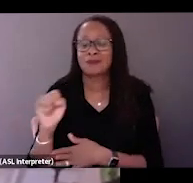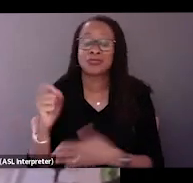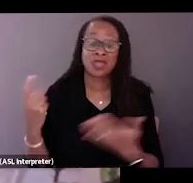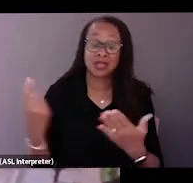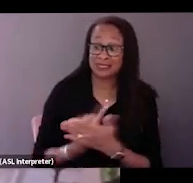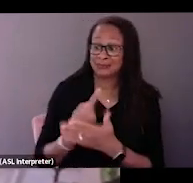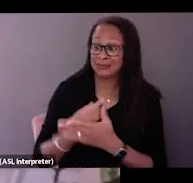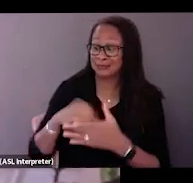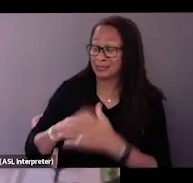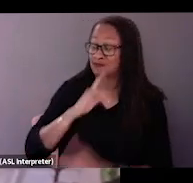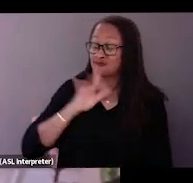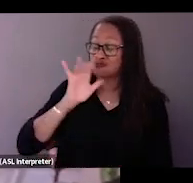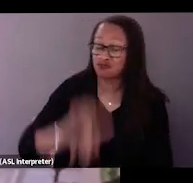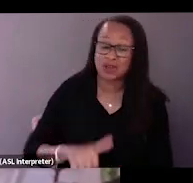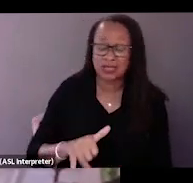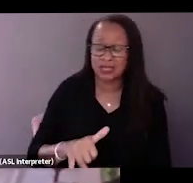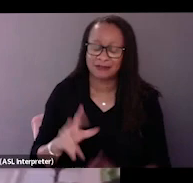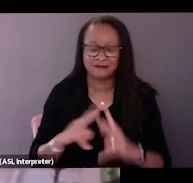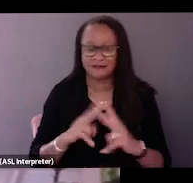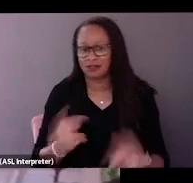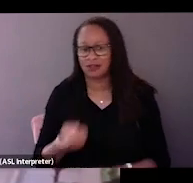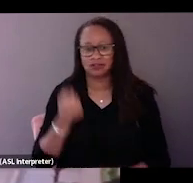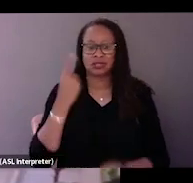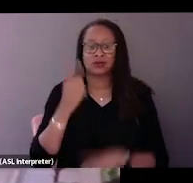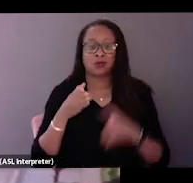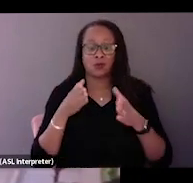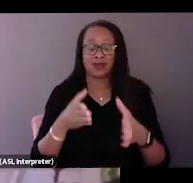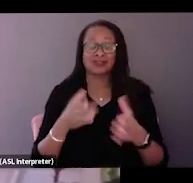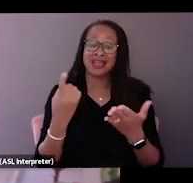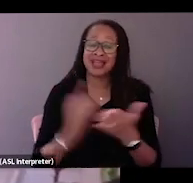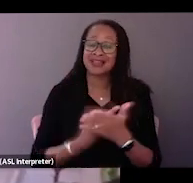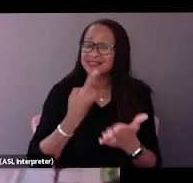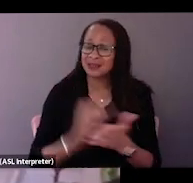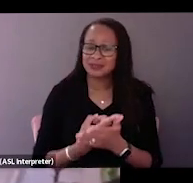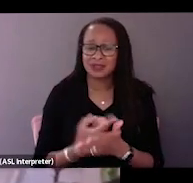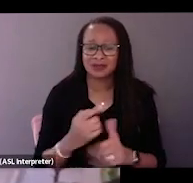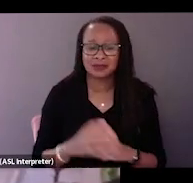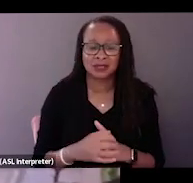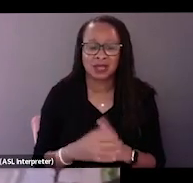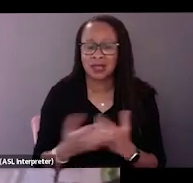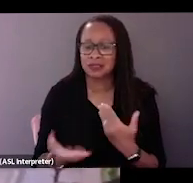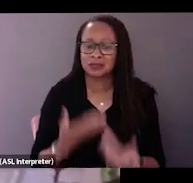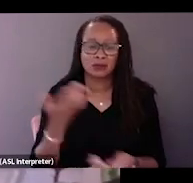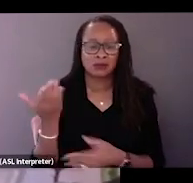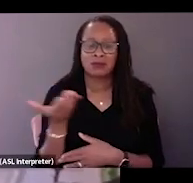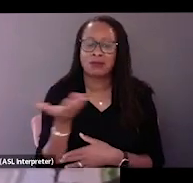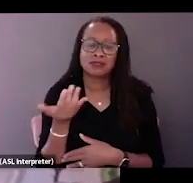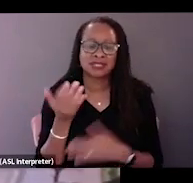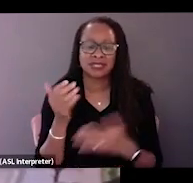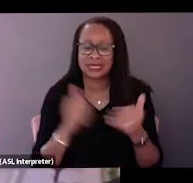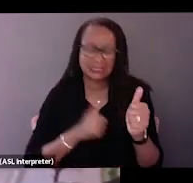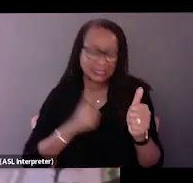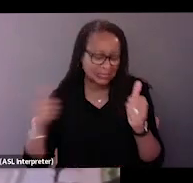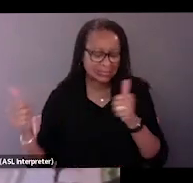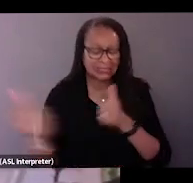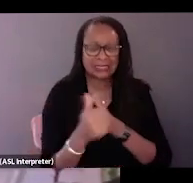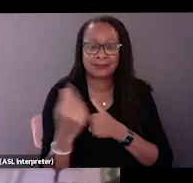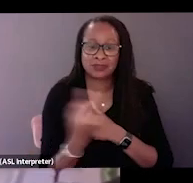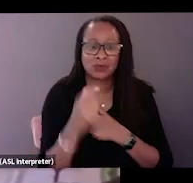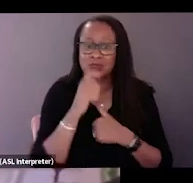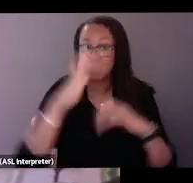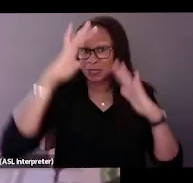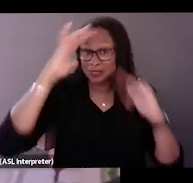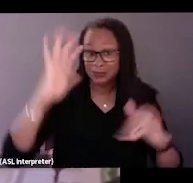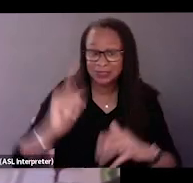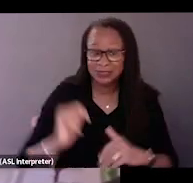in sometimes really perceptible ways, and sometimes it just is almost like skipping over something where you don't expect